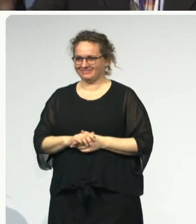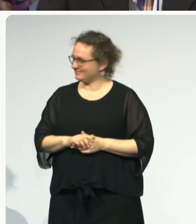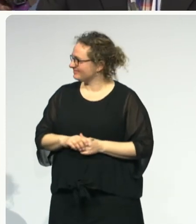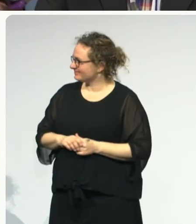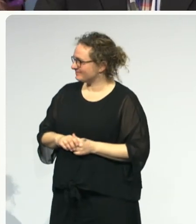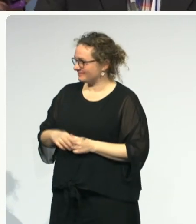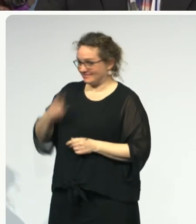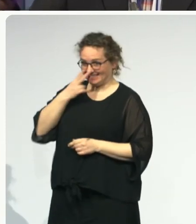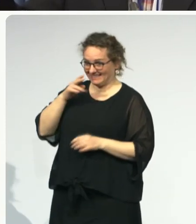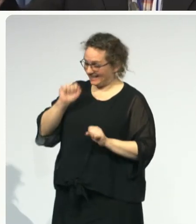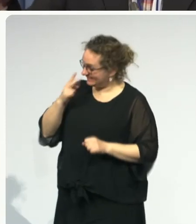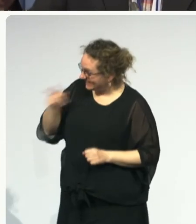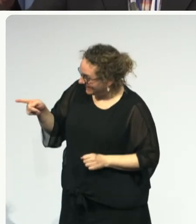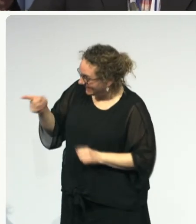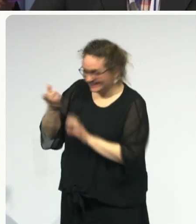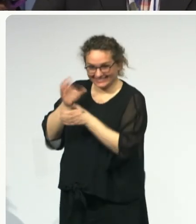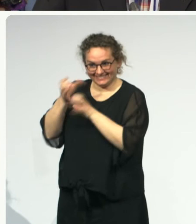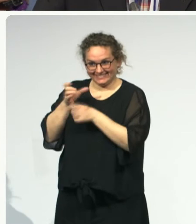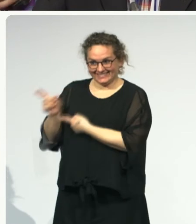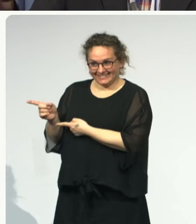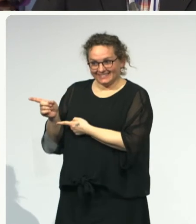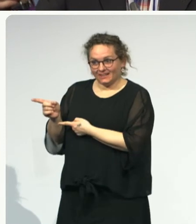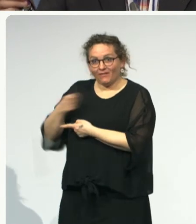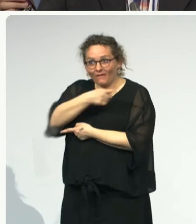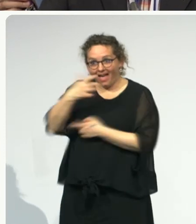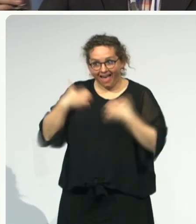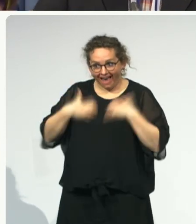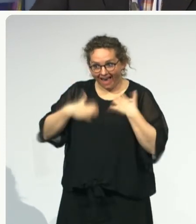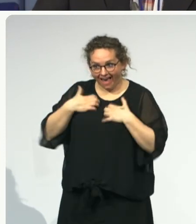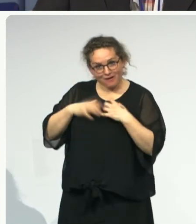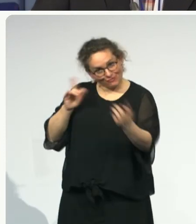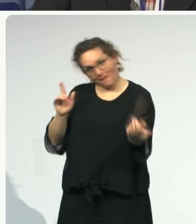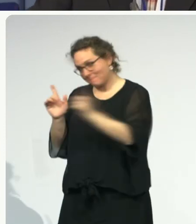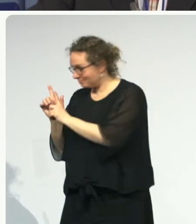I got one splint here, so if somebody's interested, just come to me later.